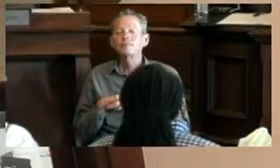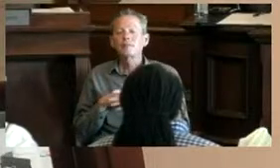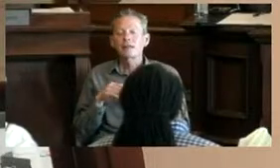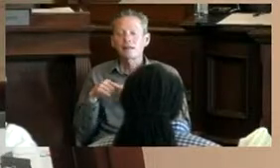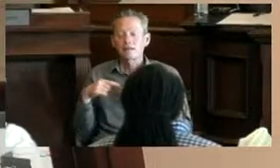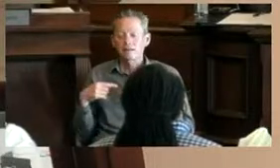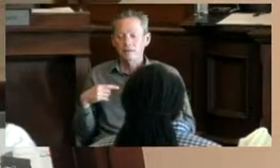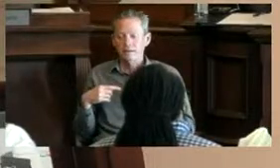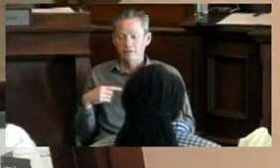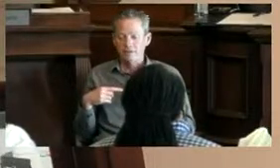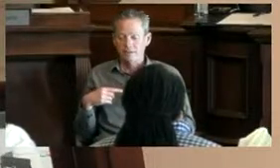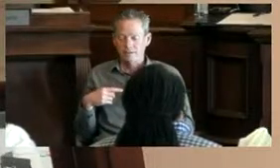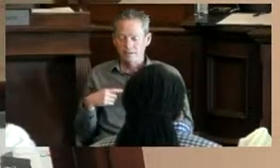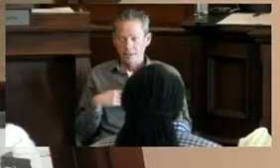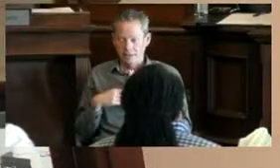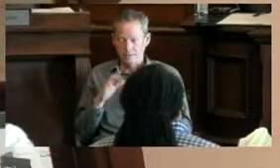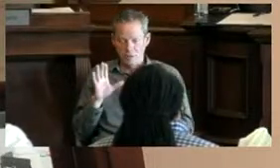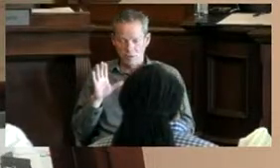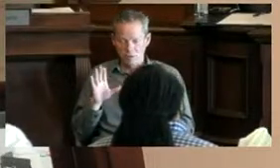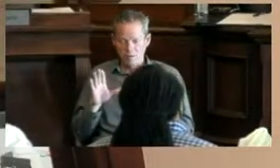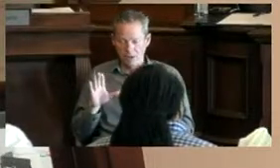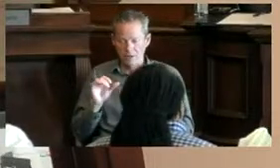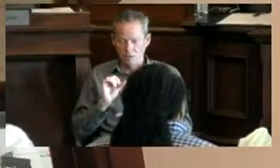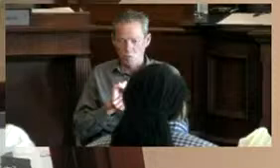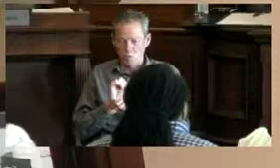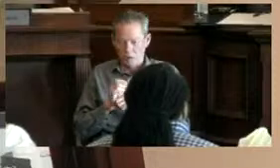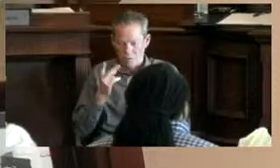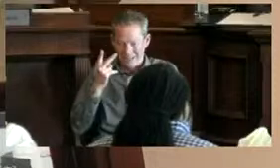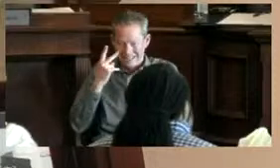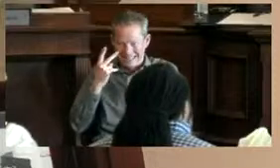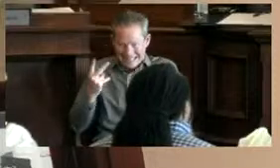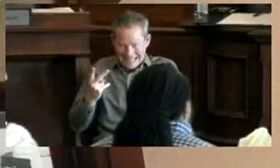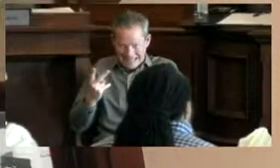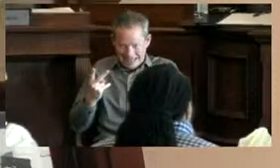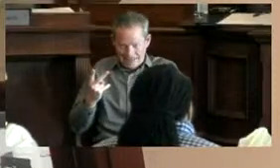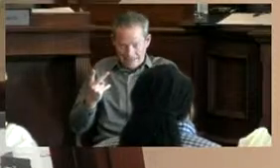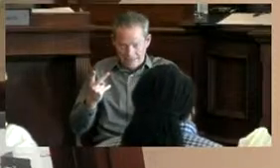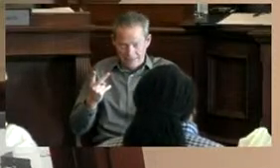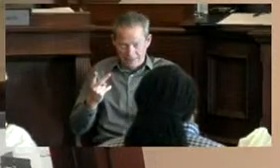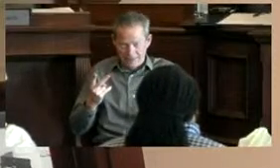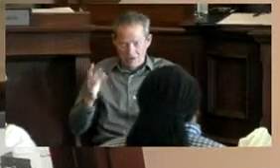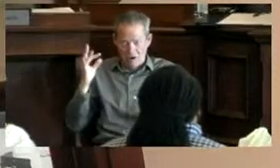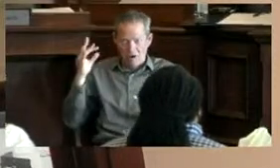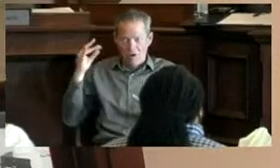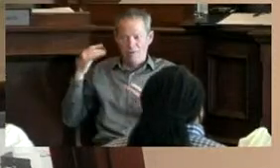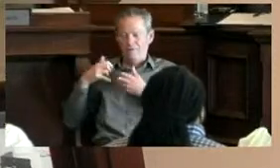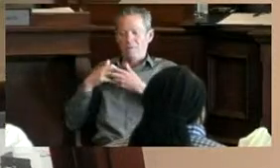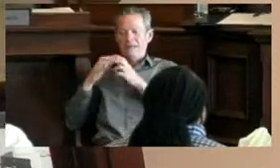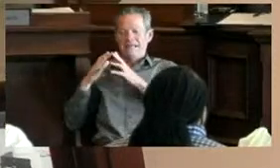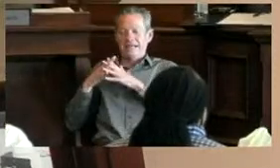been tremendous work that we've been able to see from the onset when you started